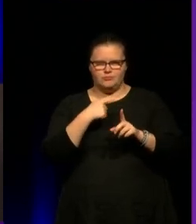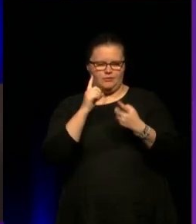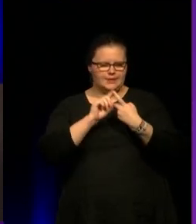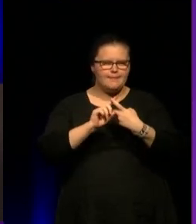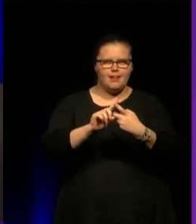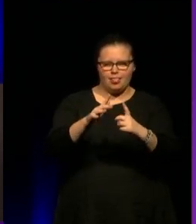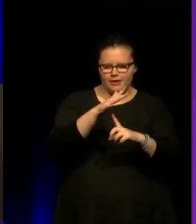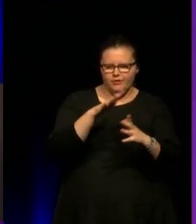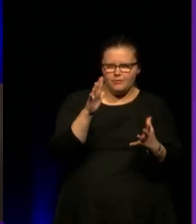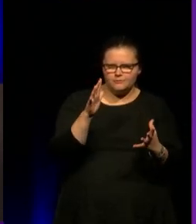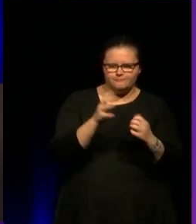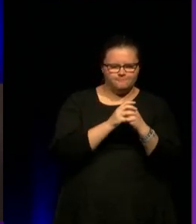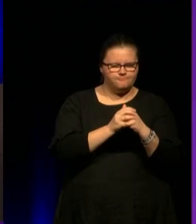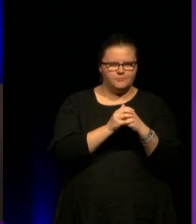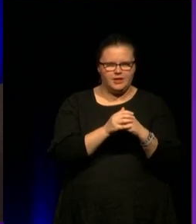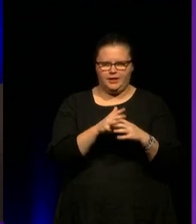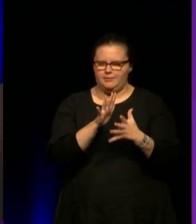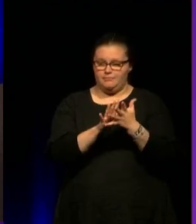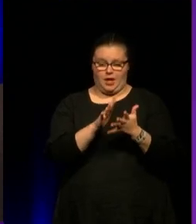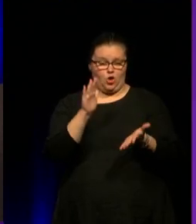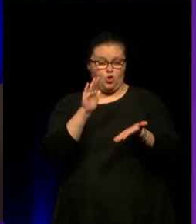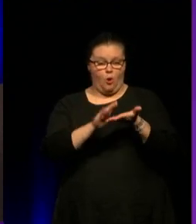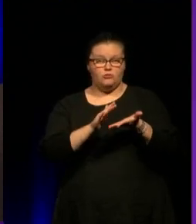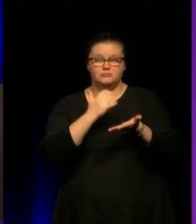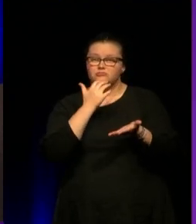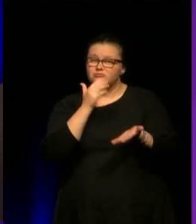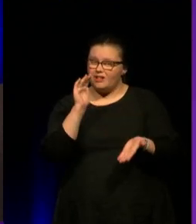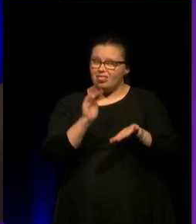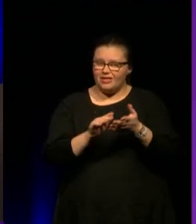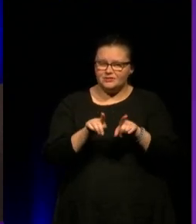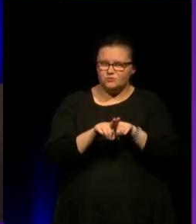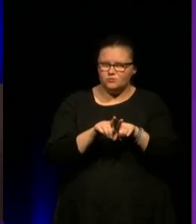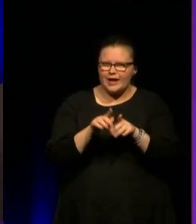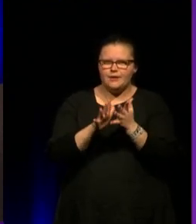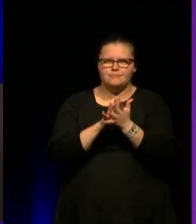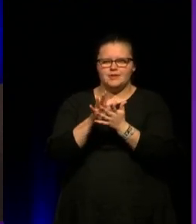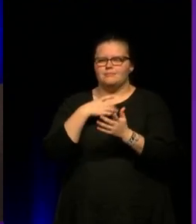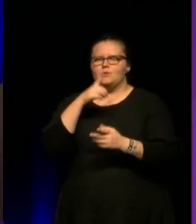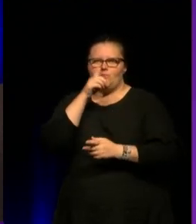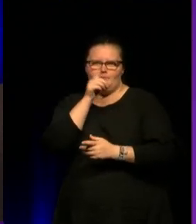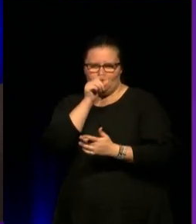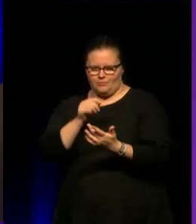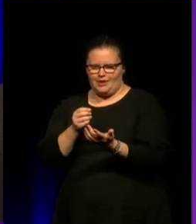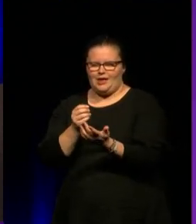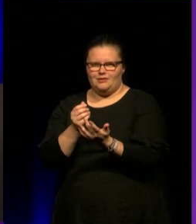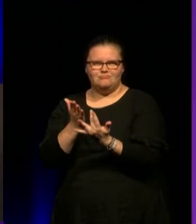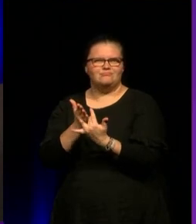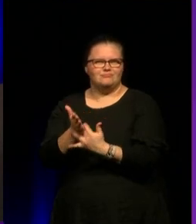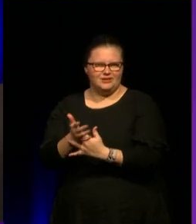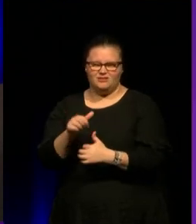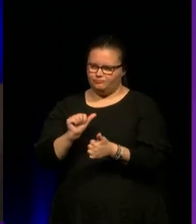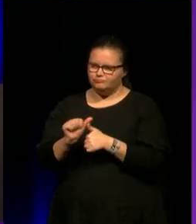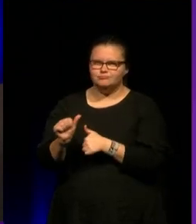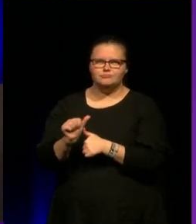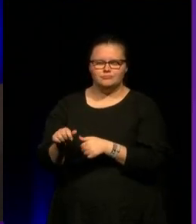positive impact on reducing the cost per test to get to more people, especially disadvantaged communities, then all the better. But it's really